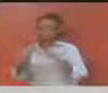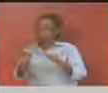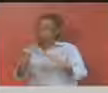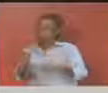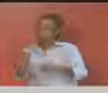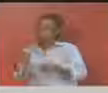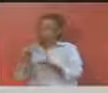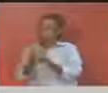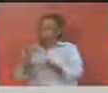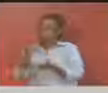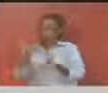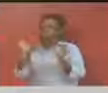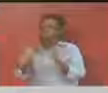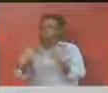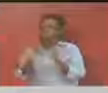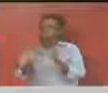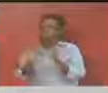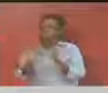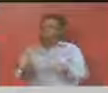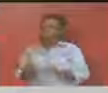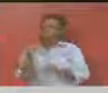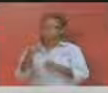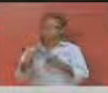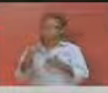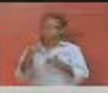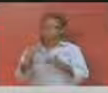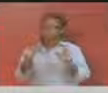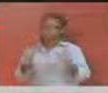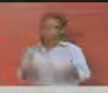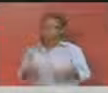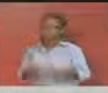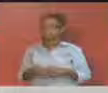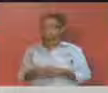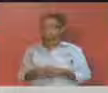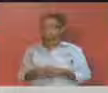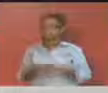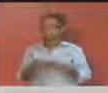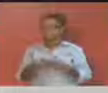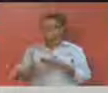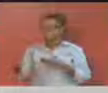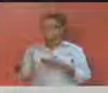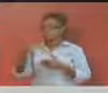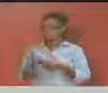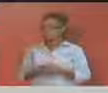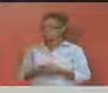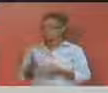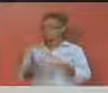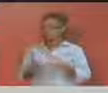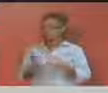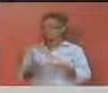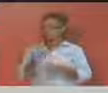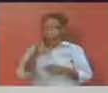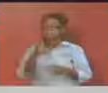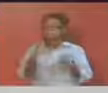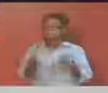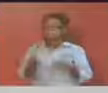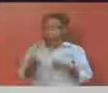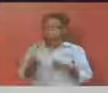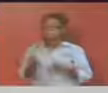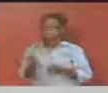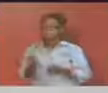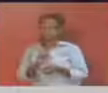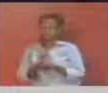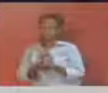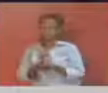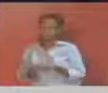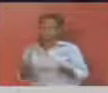certified. If a label is changed, they make a supplemental application for change of label. If the process is changed,